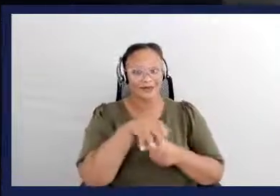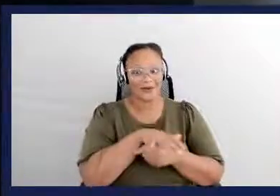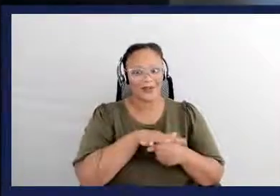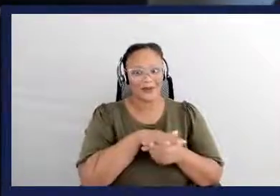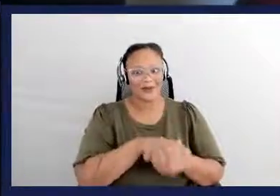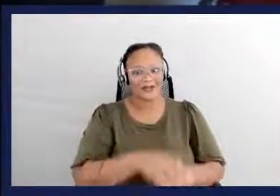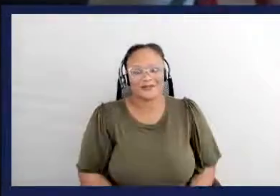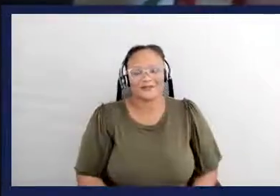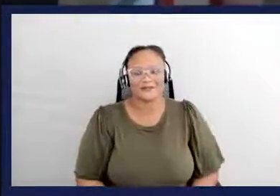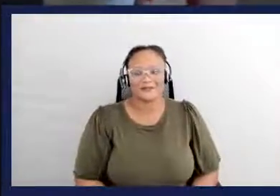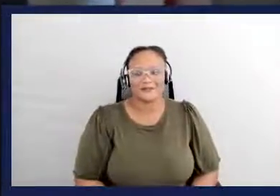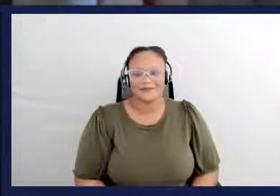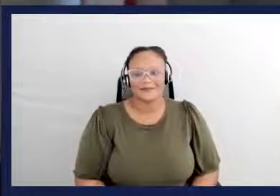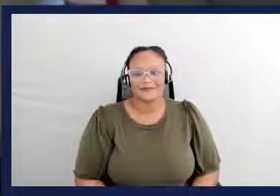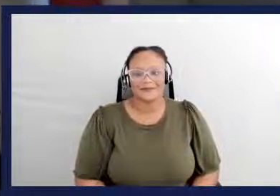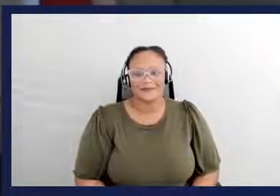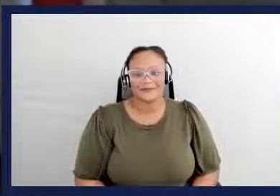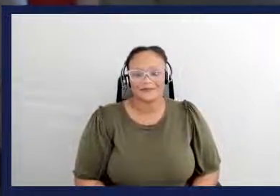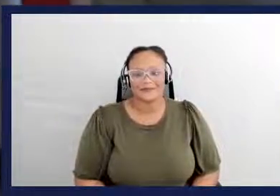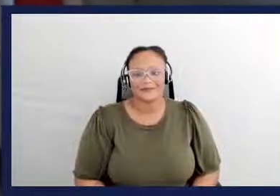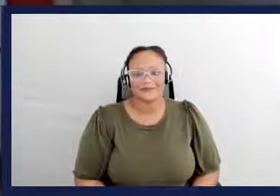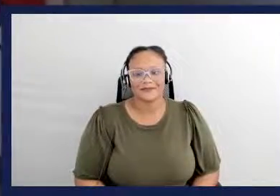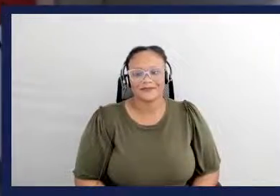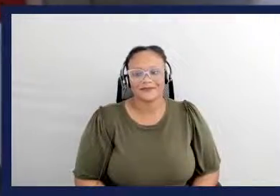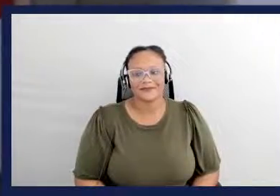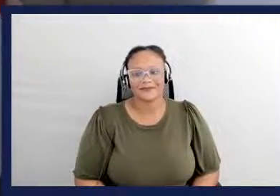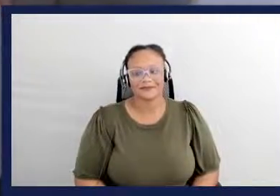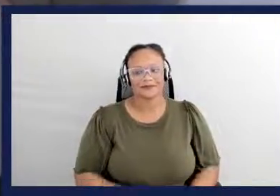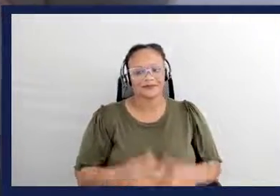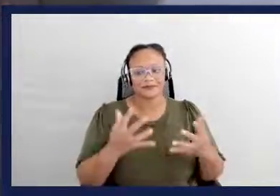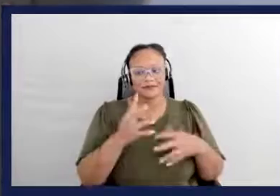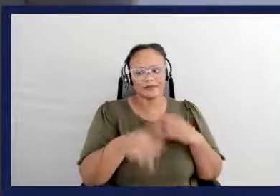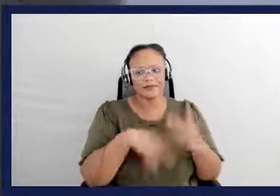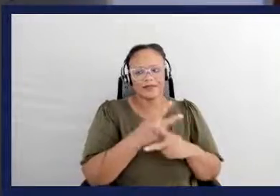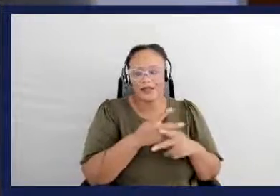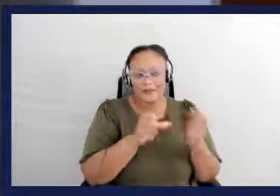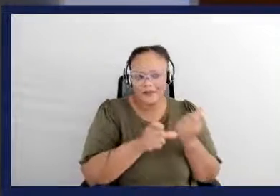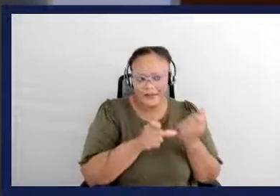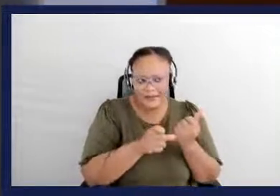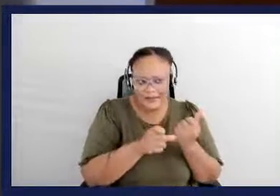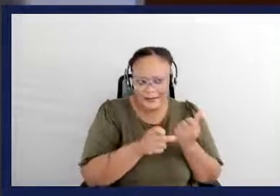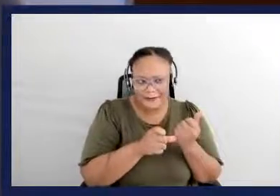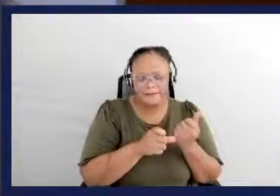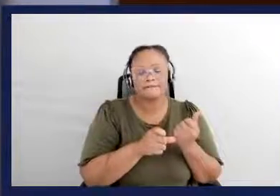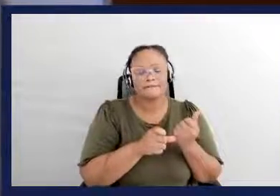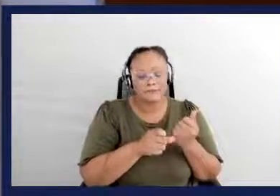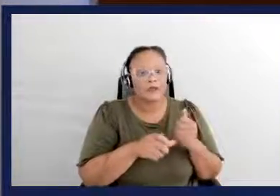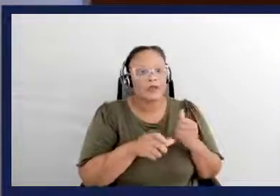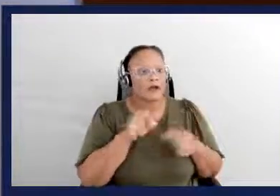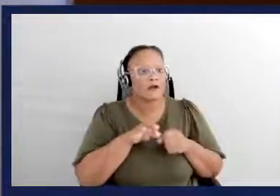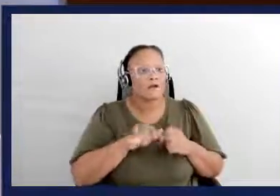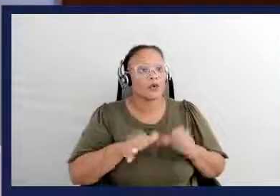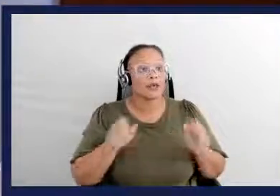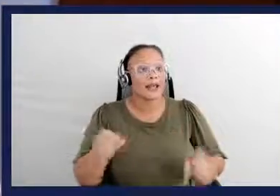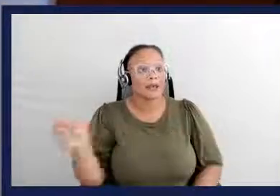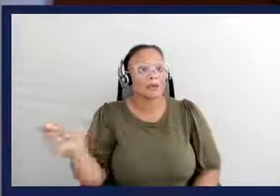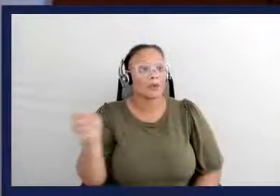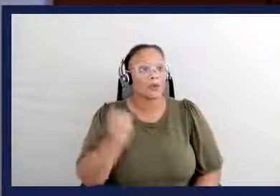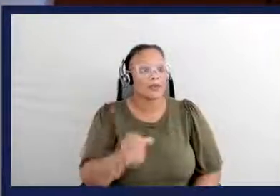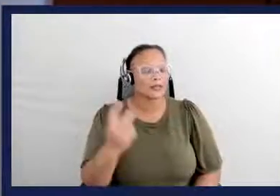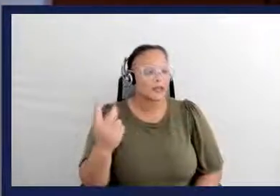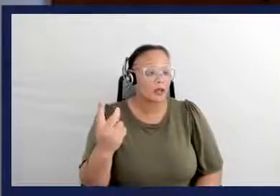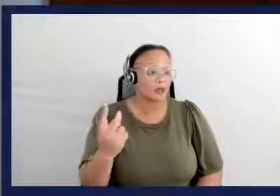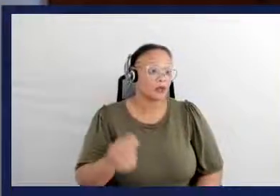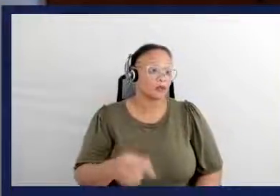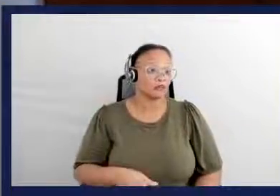So as far as assistance that can be provided to a voter, so a voter can actually bring in someone who may be a family member